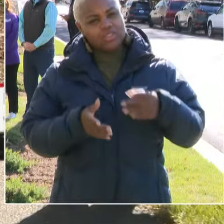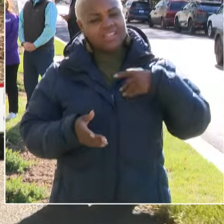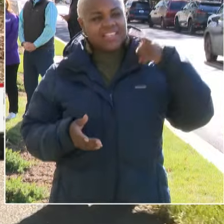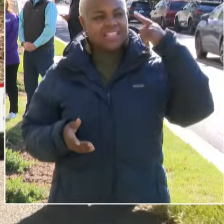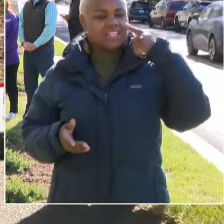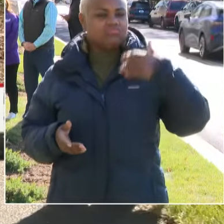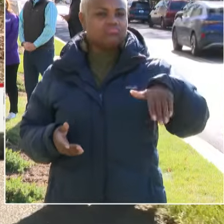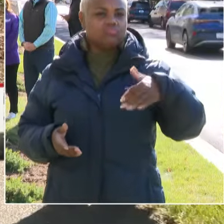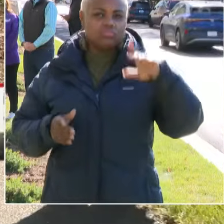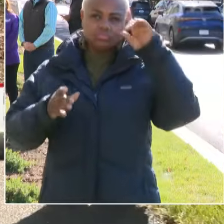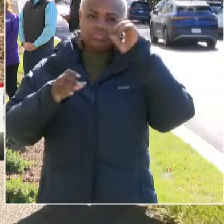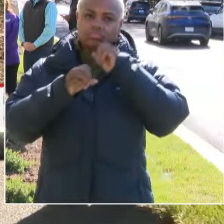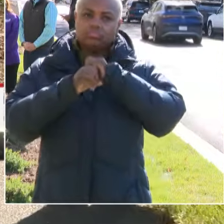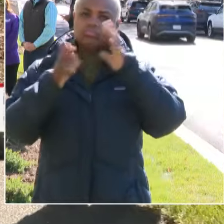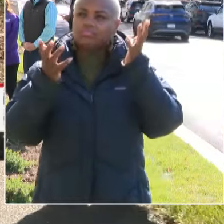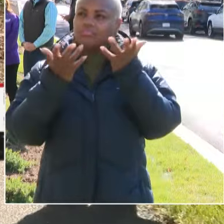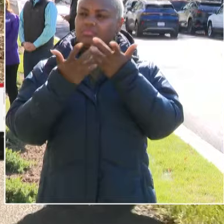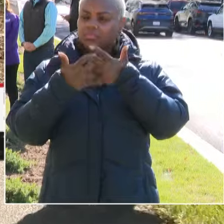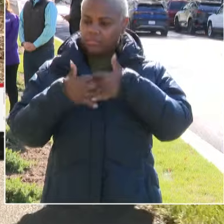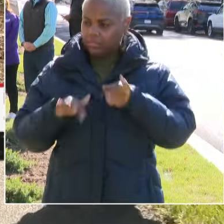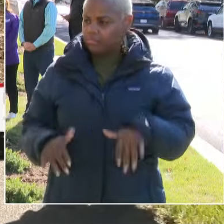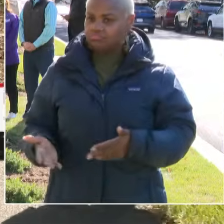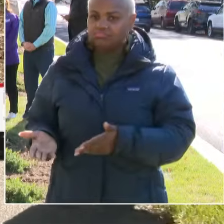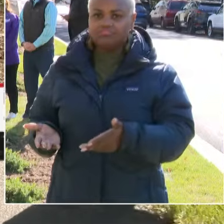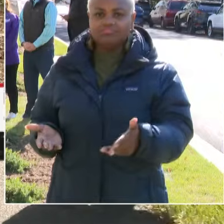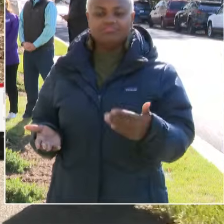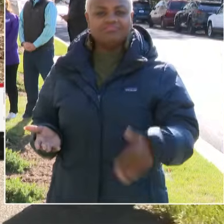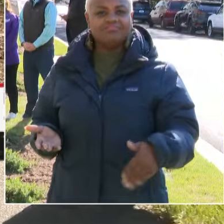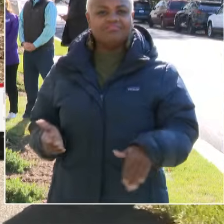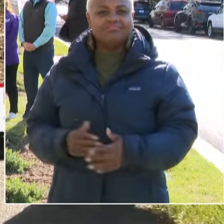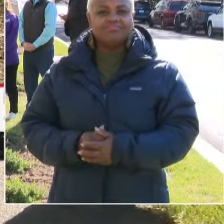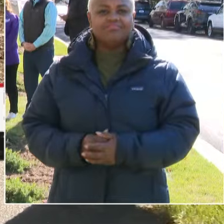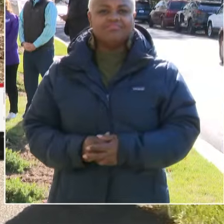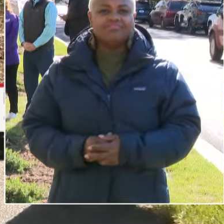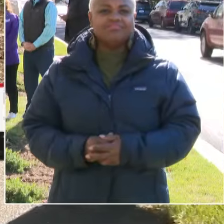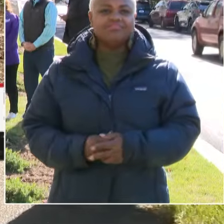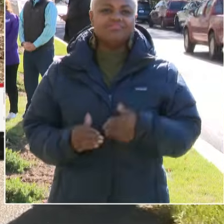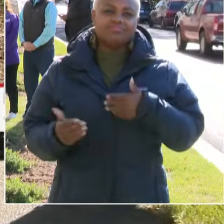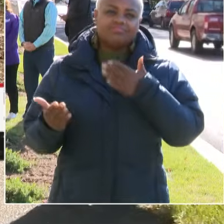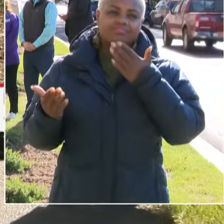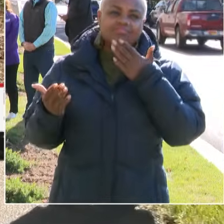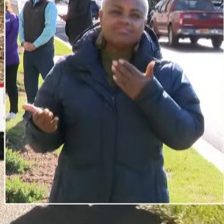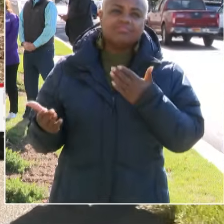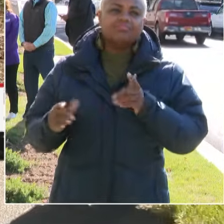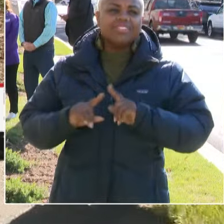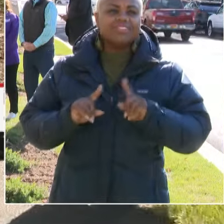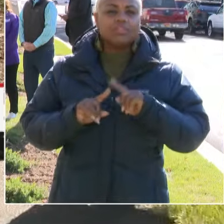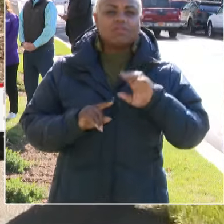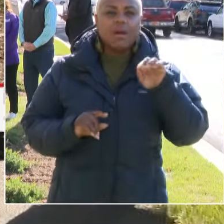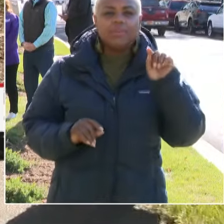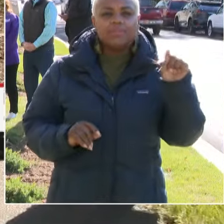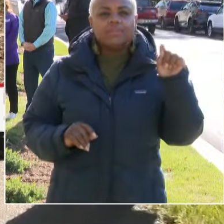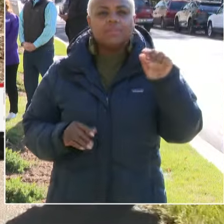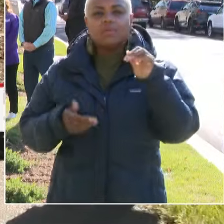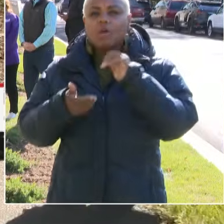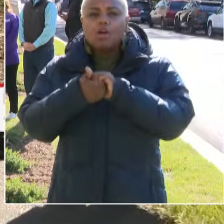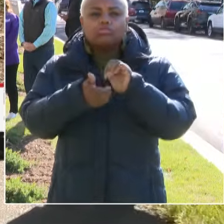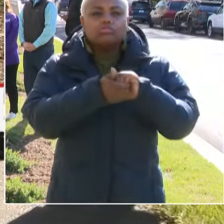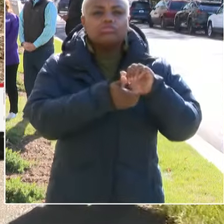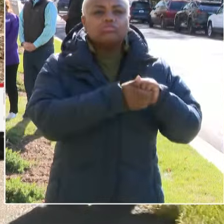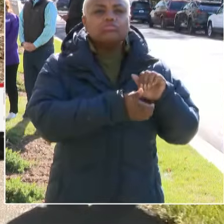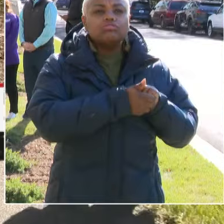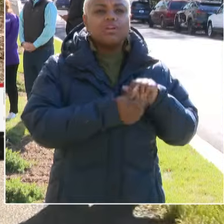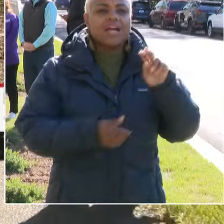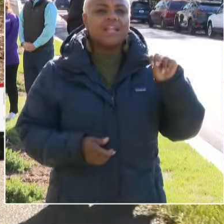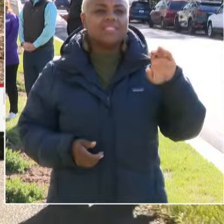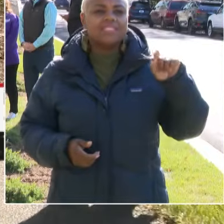life. We also want to thank our contractors, KCI, HNTB, and many others who went above and beyond to make this trail